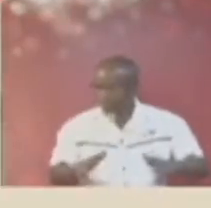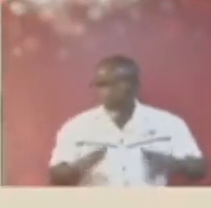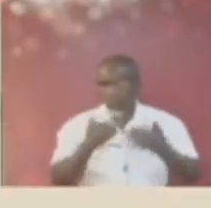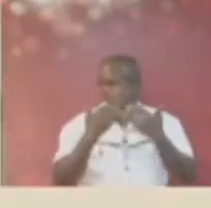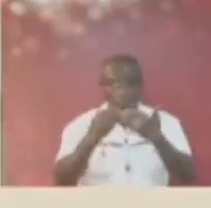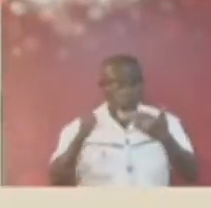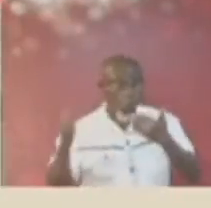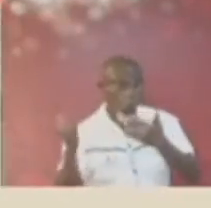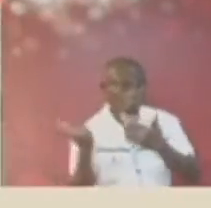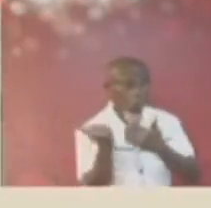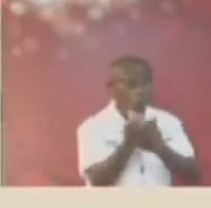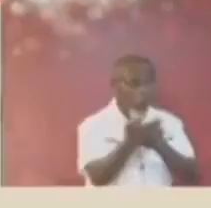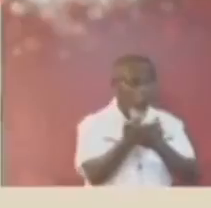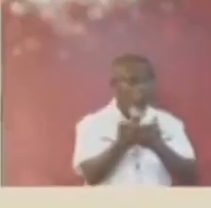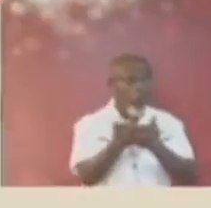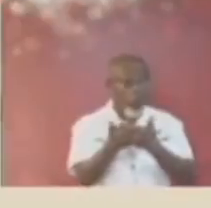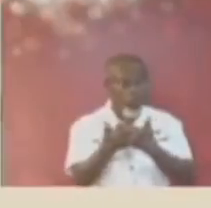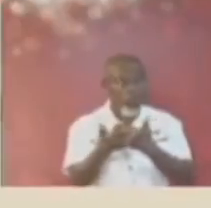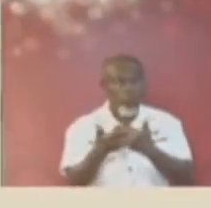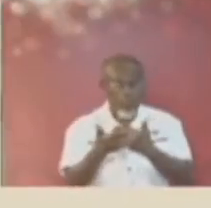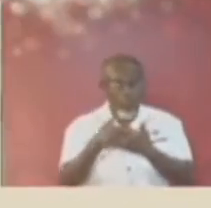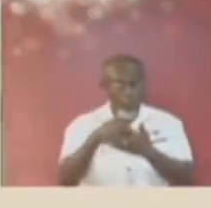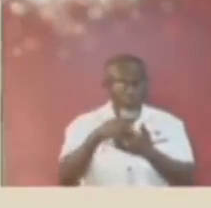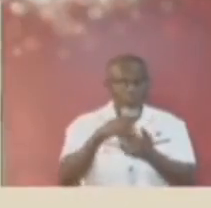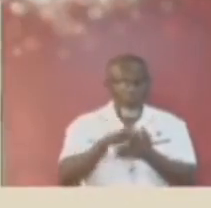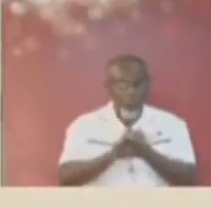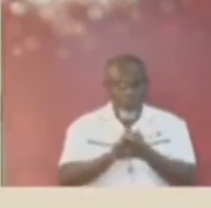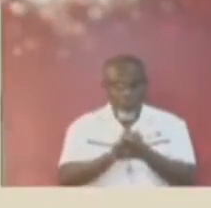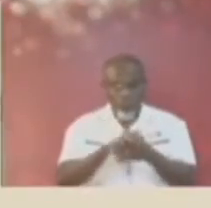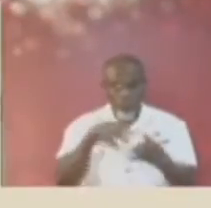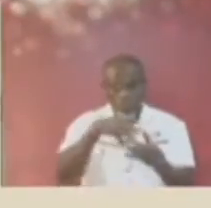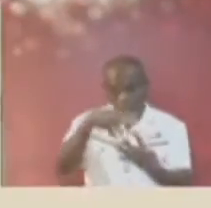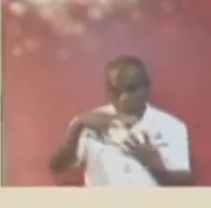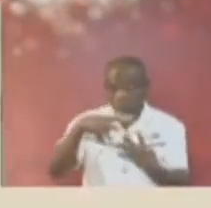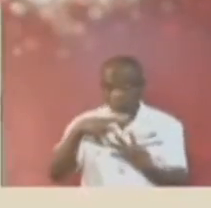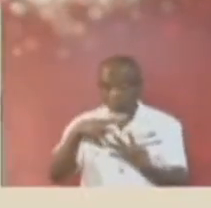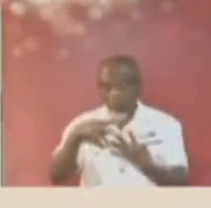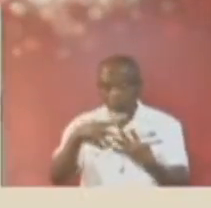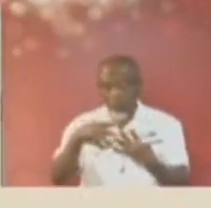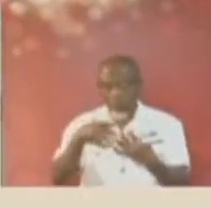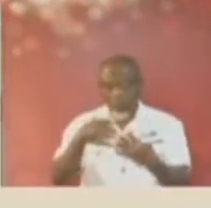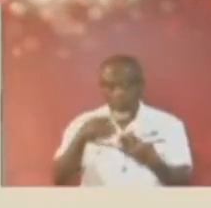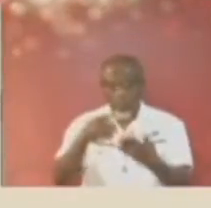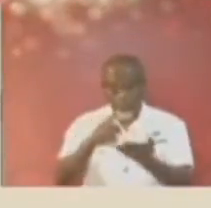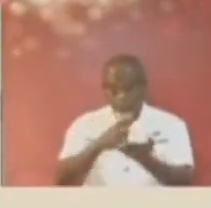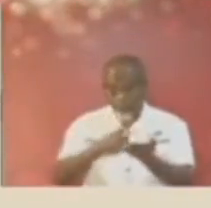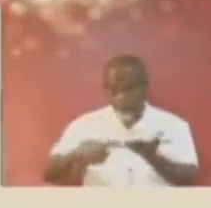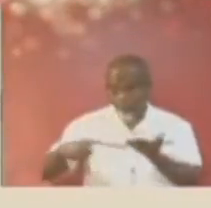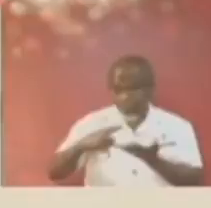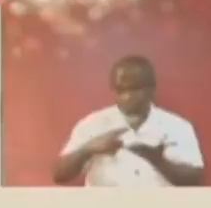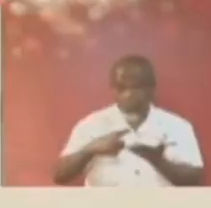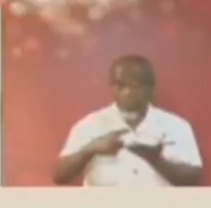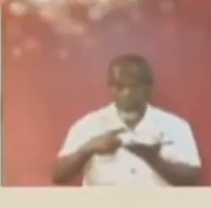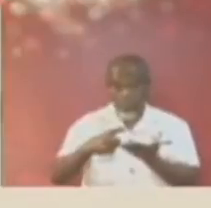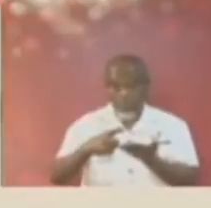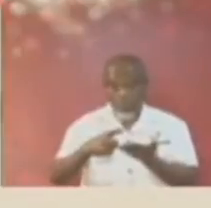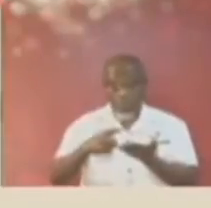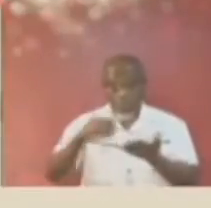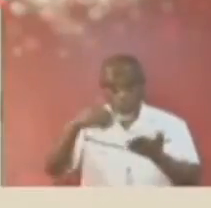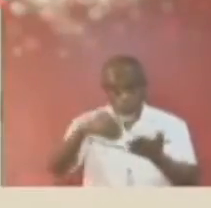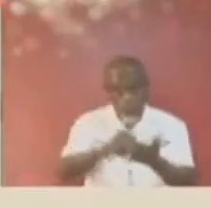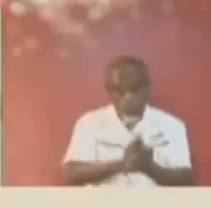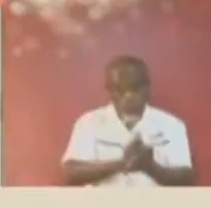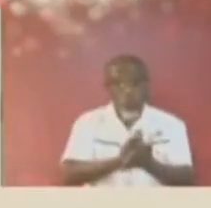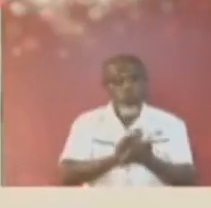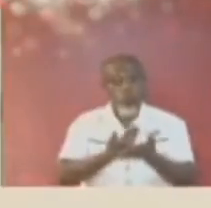who participated. Just to let you know that from next week, my colleague Al Alexander will moderate the conference as I will